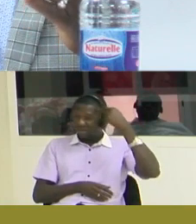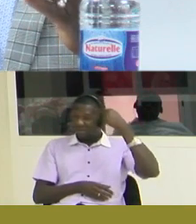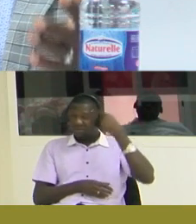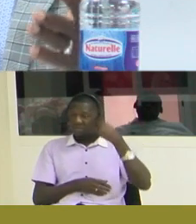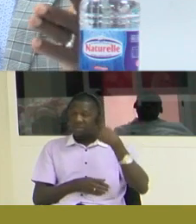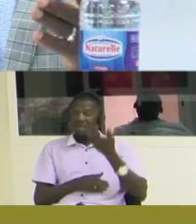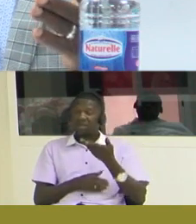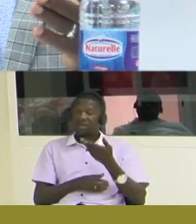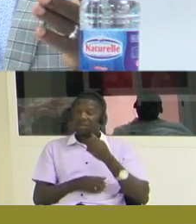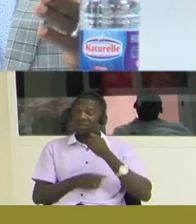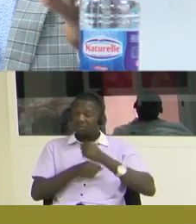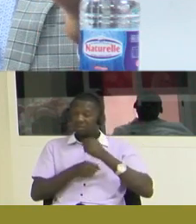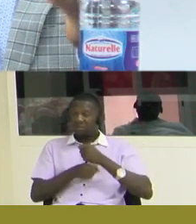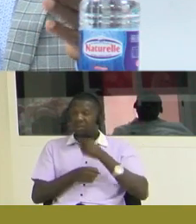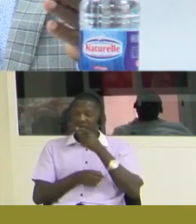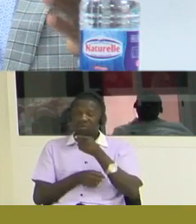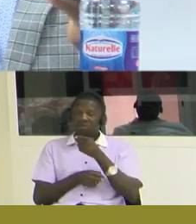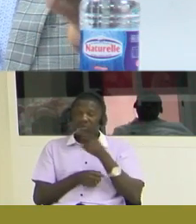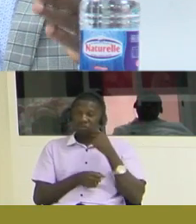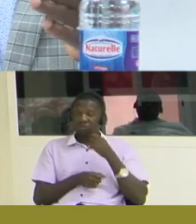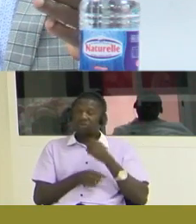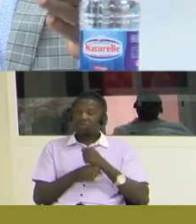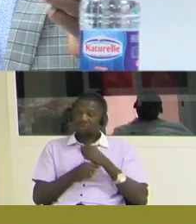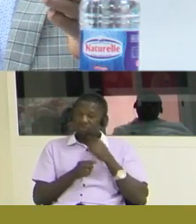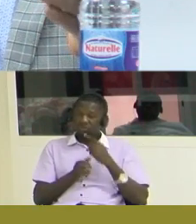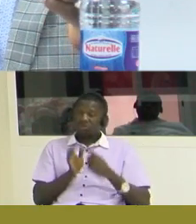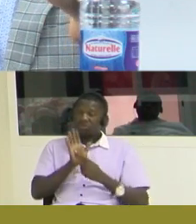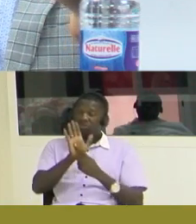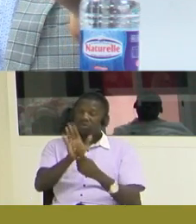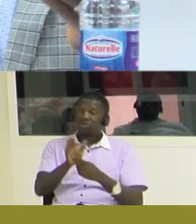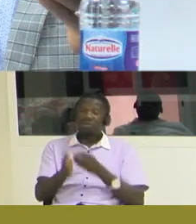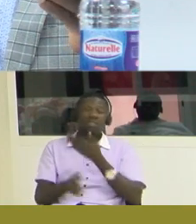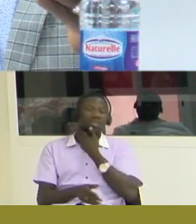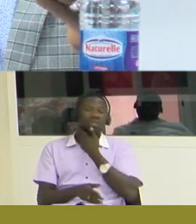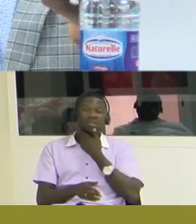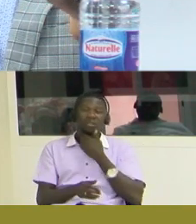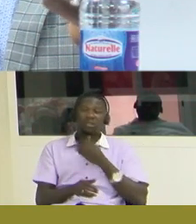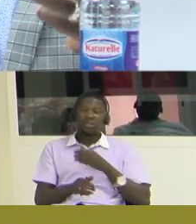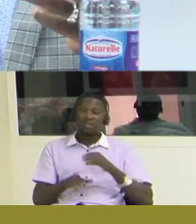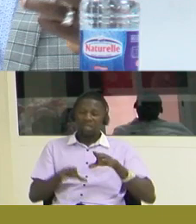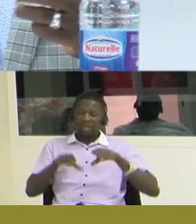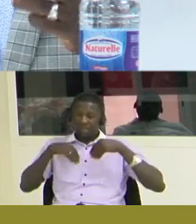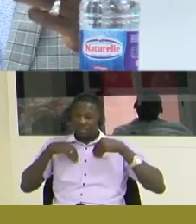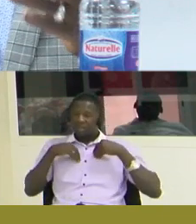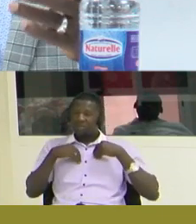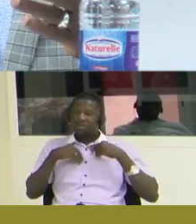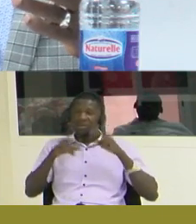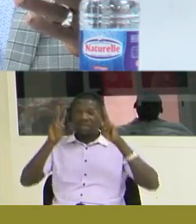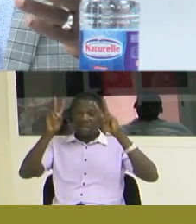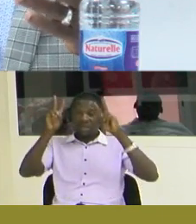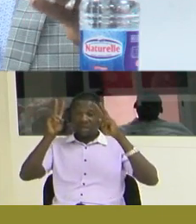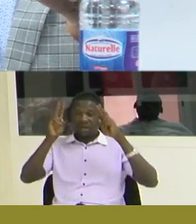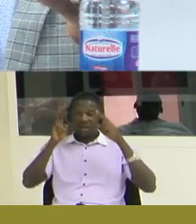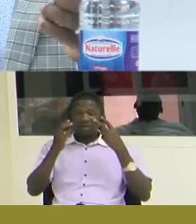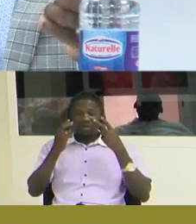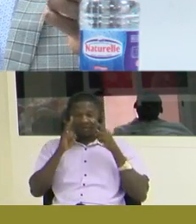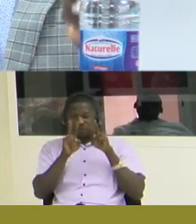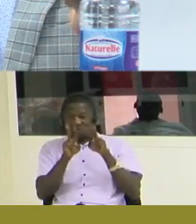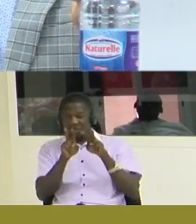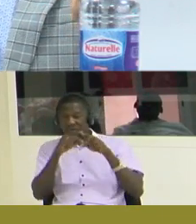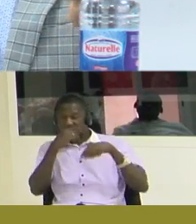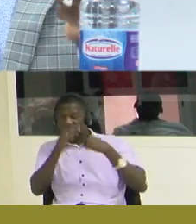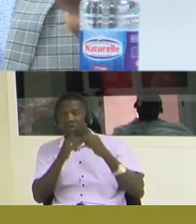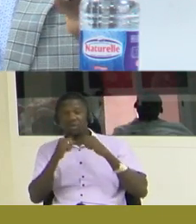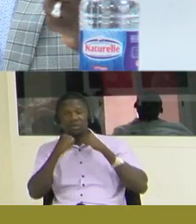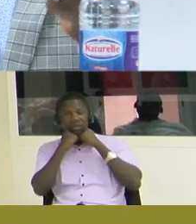made you to so easily succumb to your Camus views about Sunna and the two of